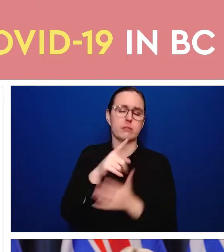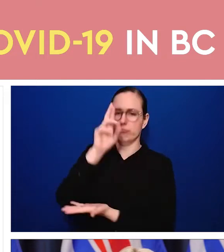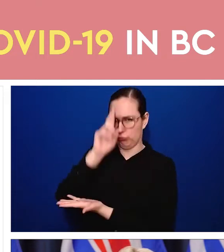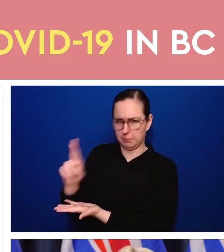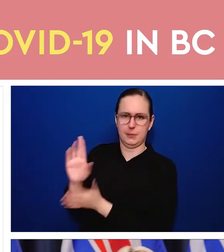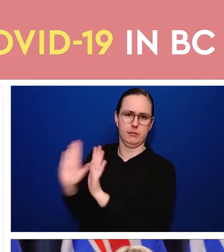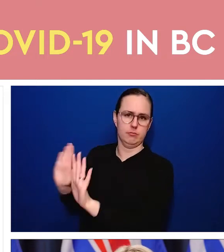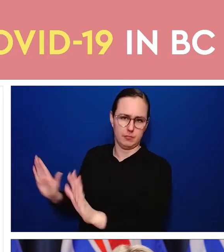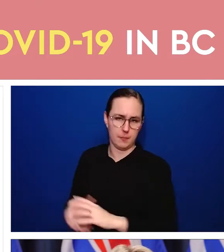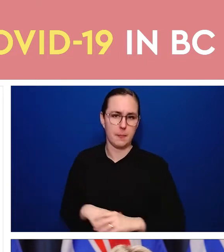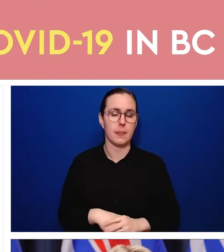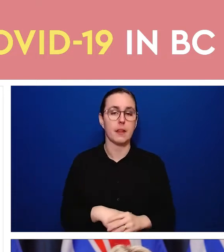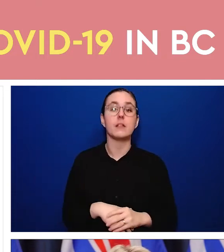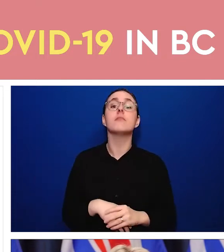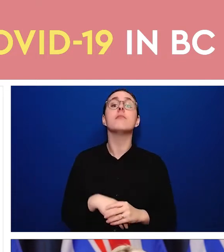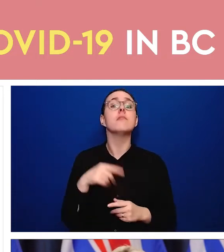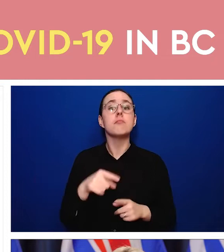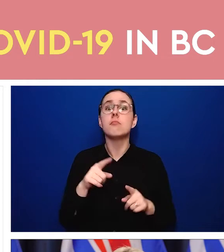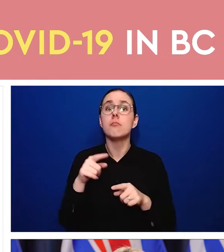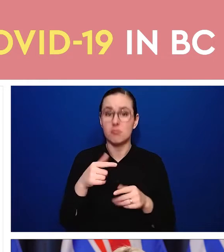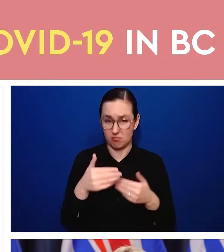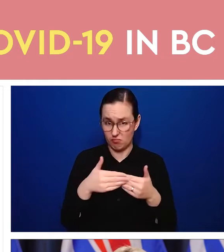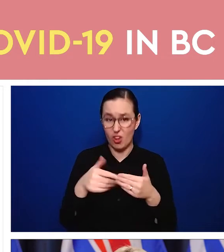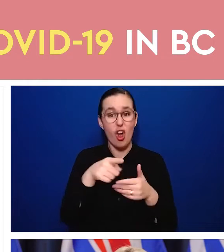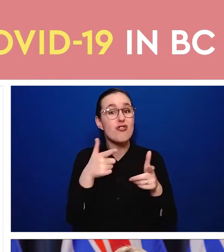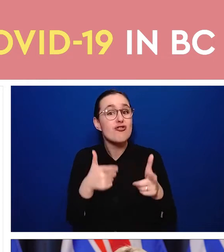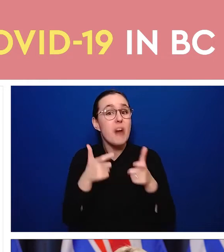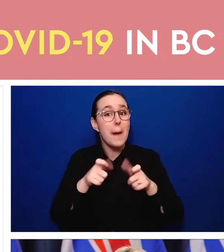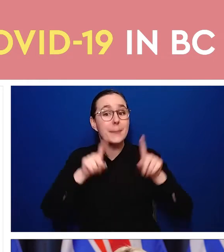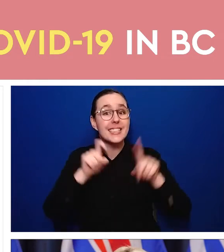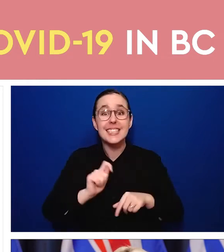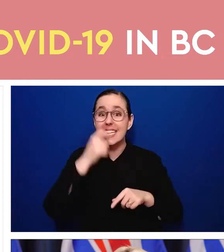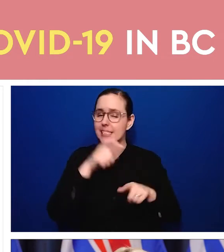will testing with rapid tests on entry to long-term care.